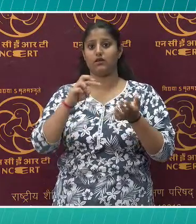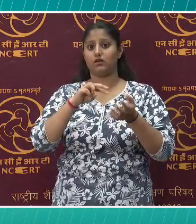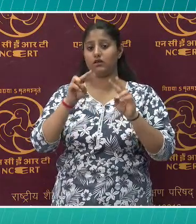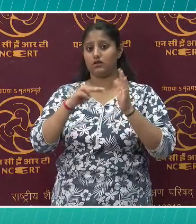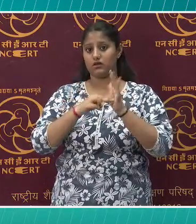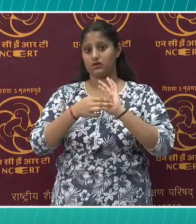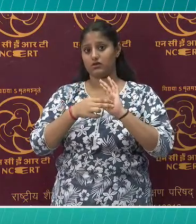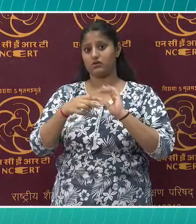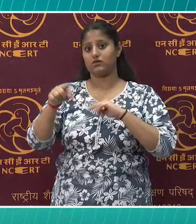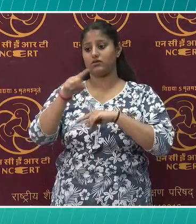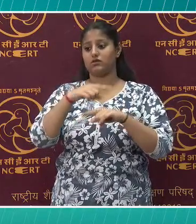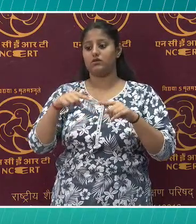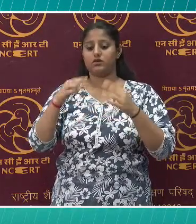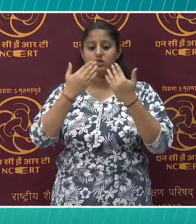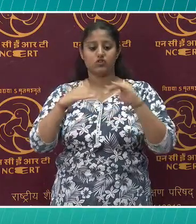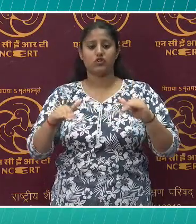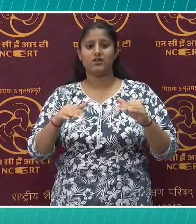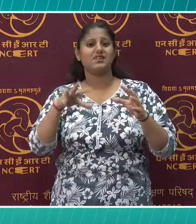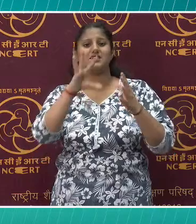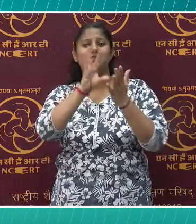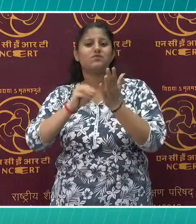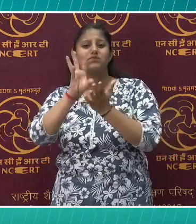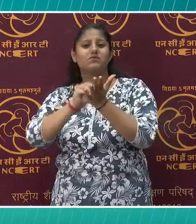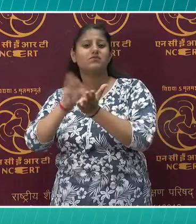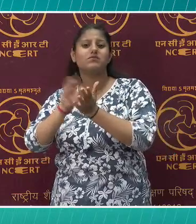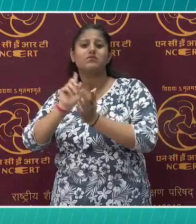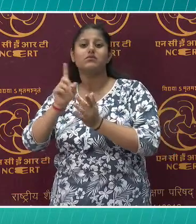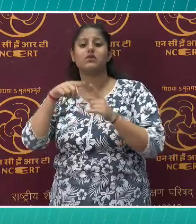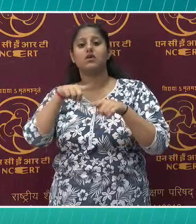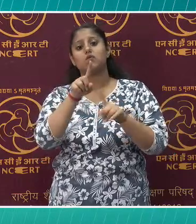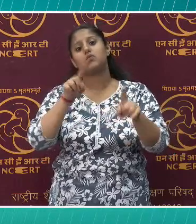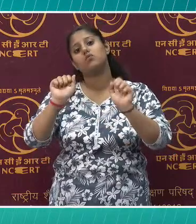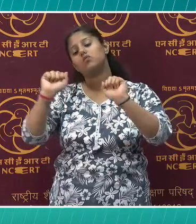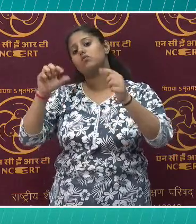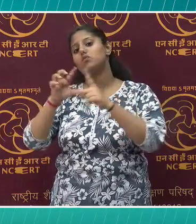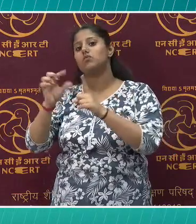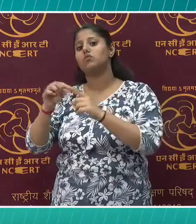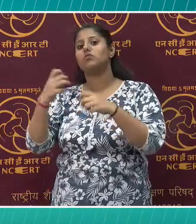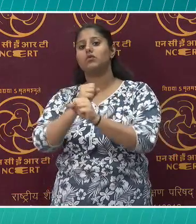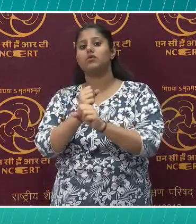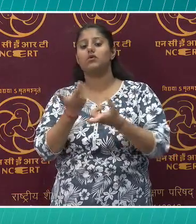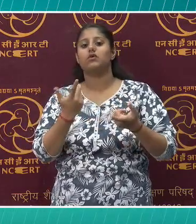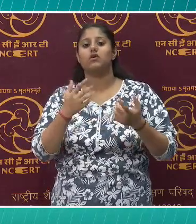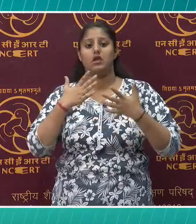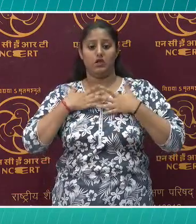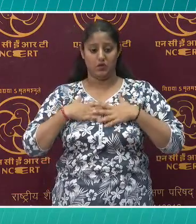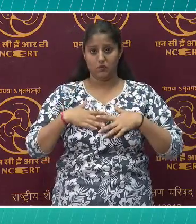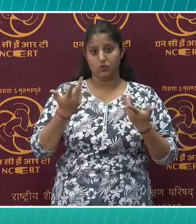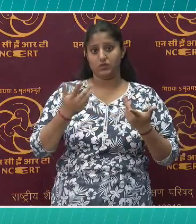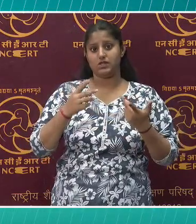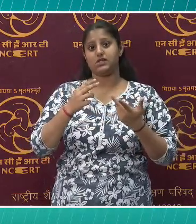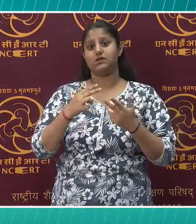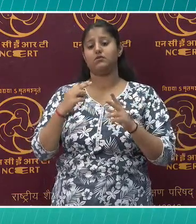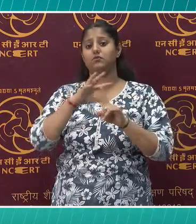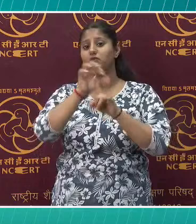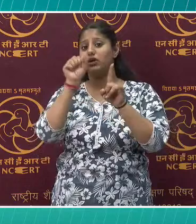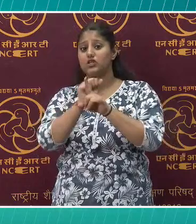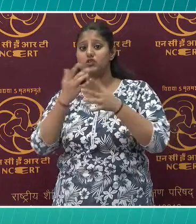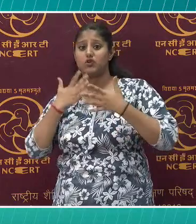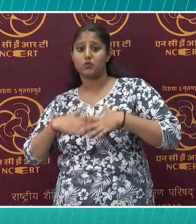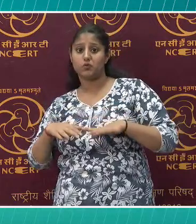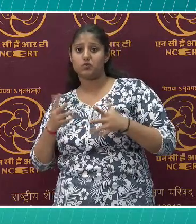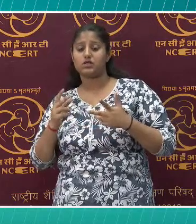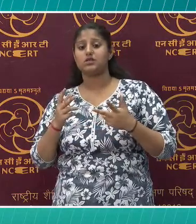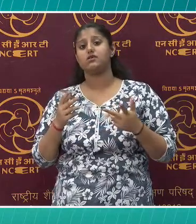enriched, where children will not copy, but they will make on their own. Clothes, the traditional,